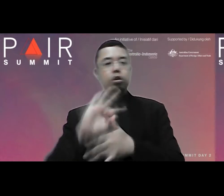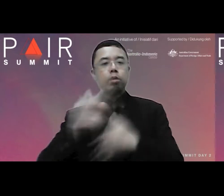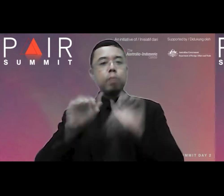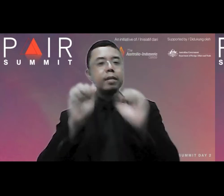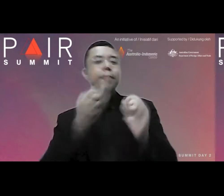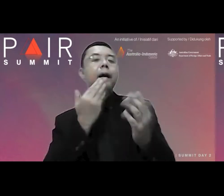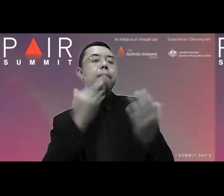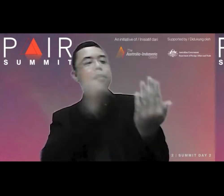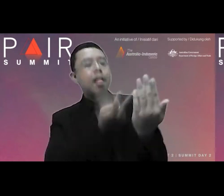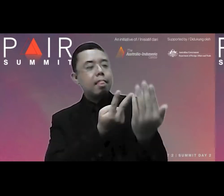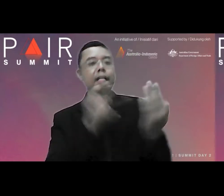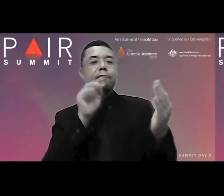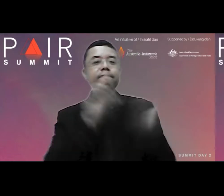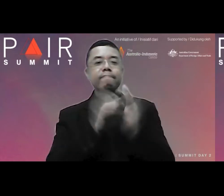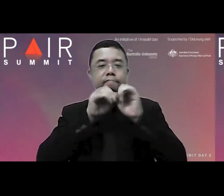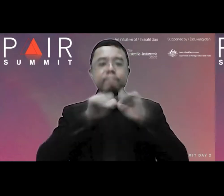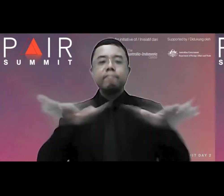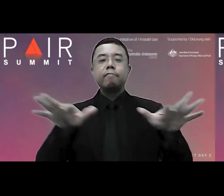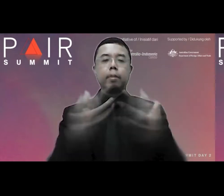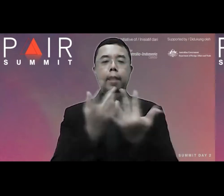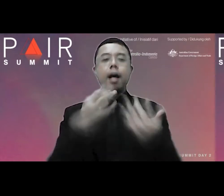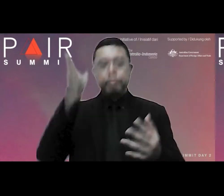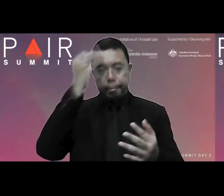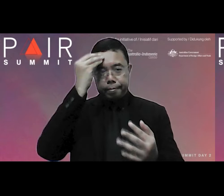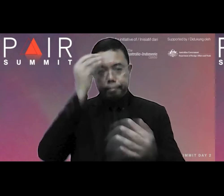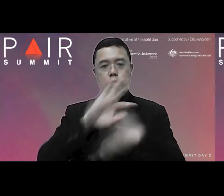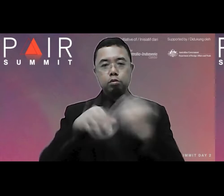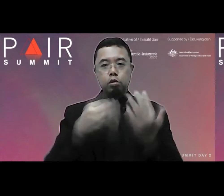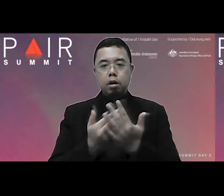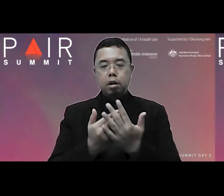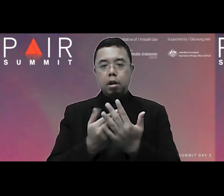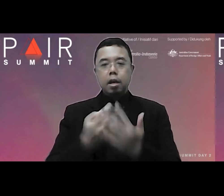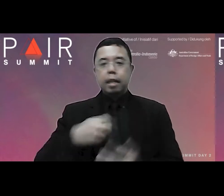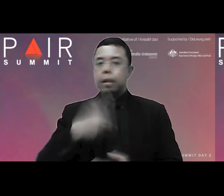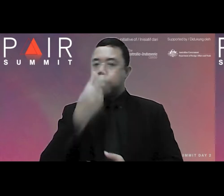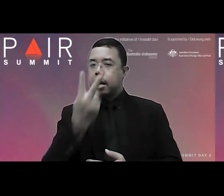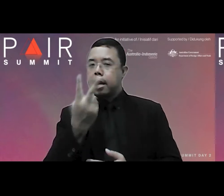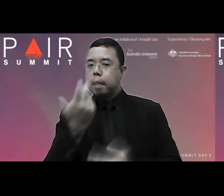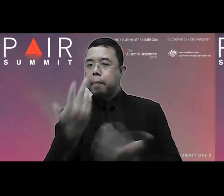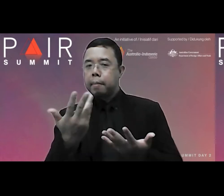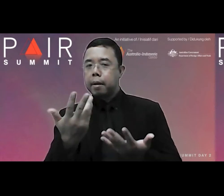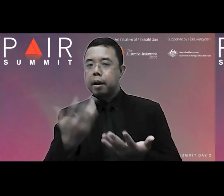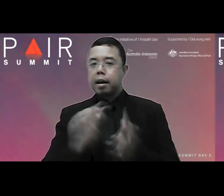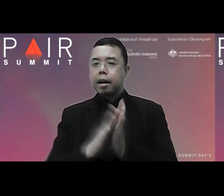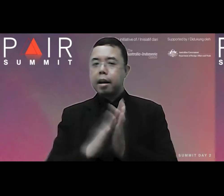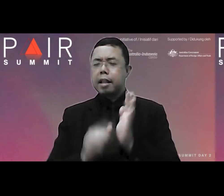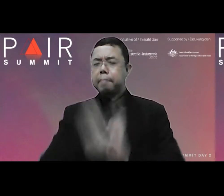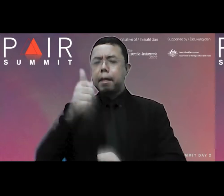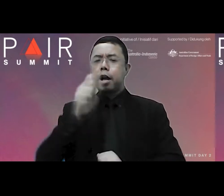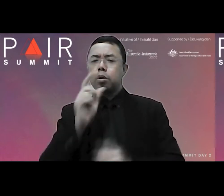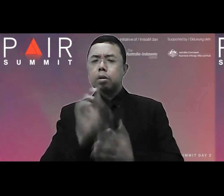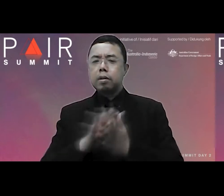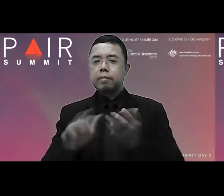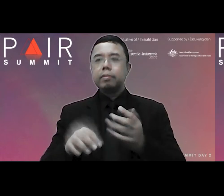that. What are the next best steps to establish a healthcare system that's based on best practice, but also have a look at the research behind